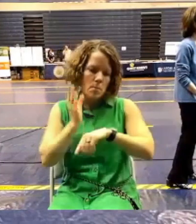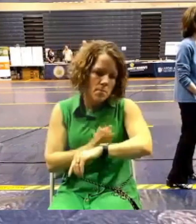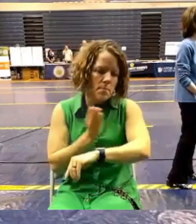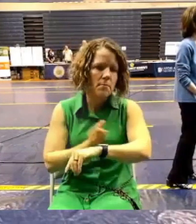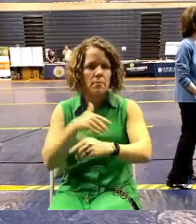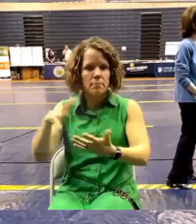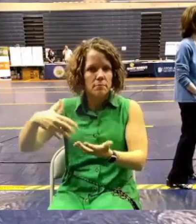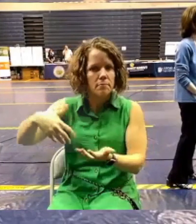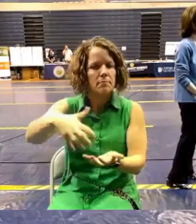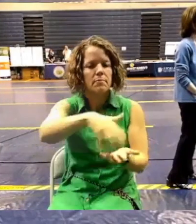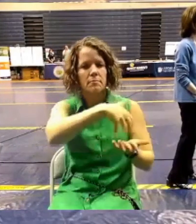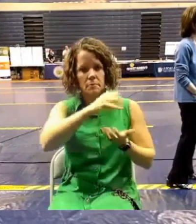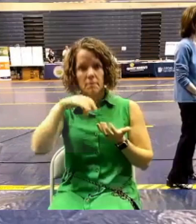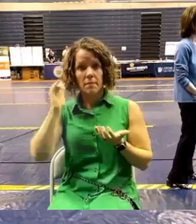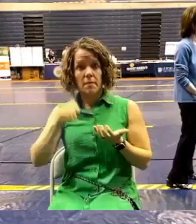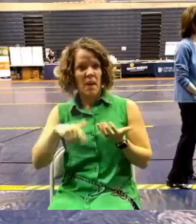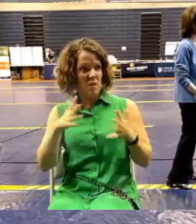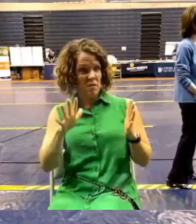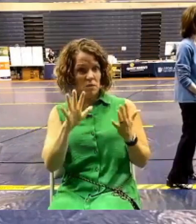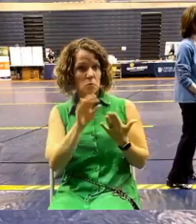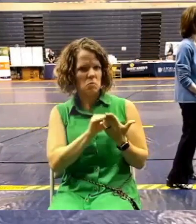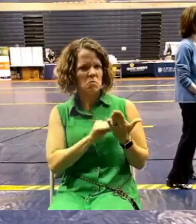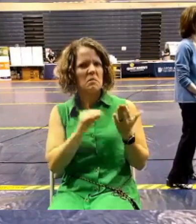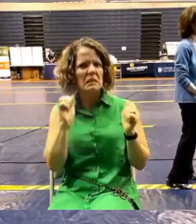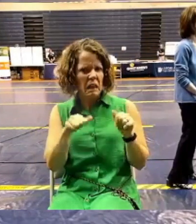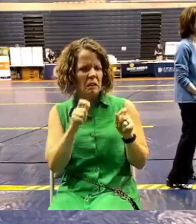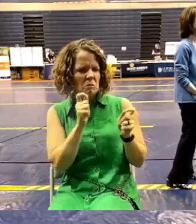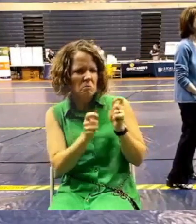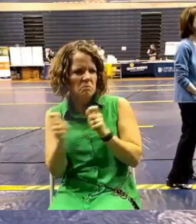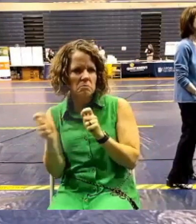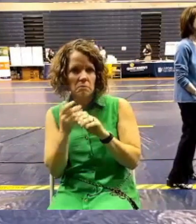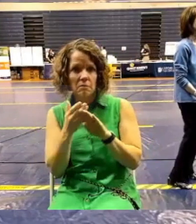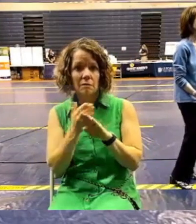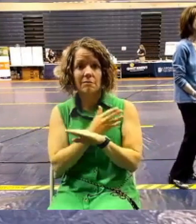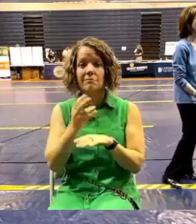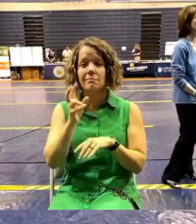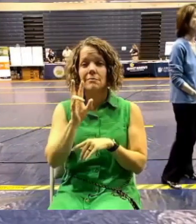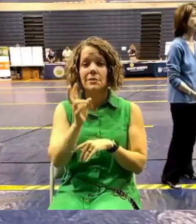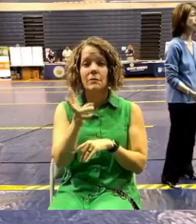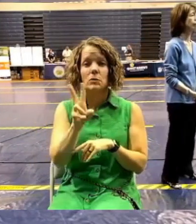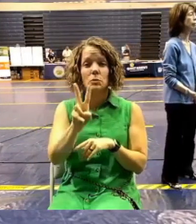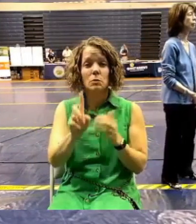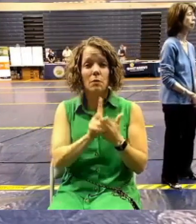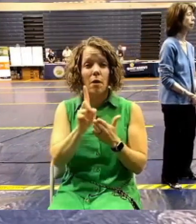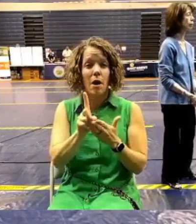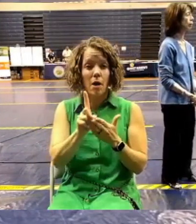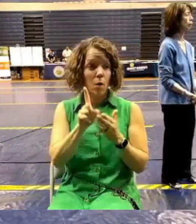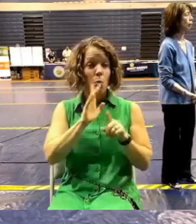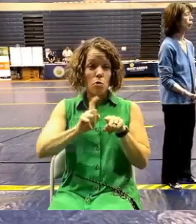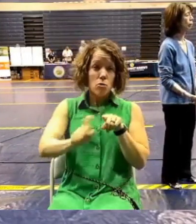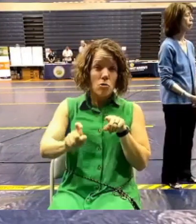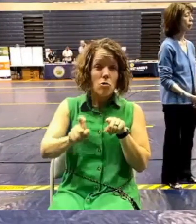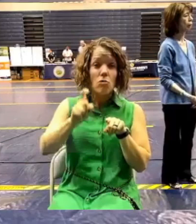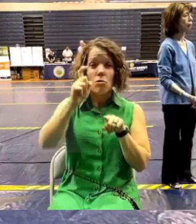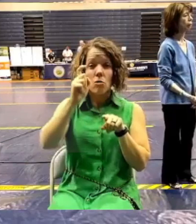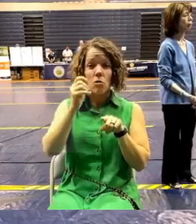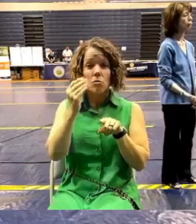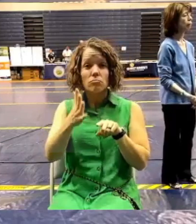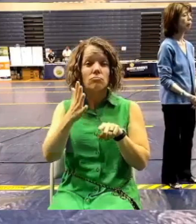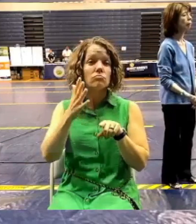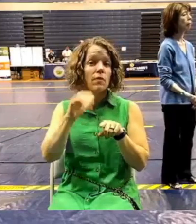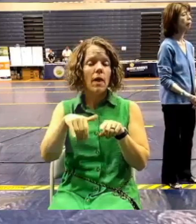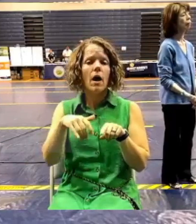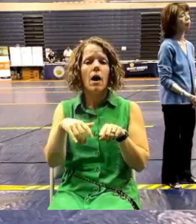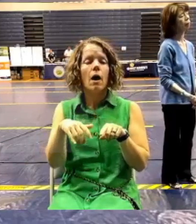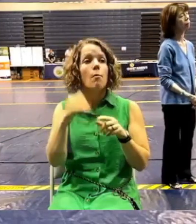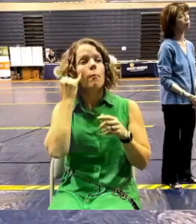my trees, I want them to be mulched and put back on the property, or I have this big mango tree, I want the